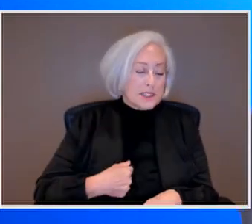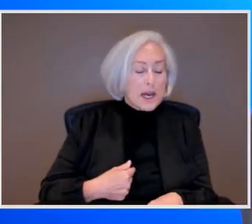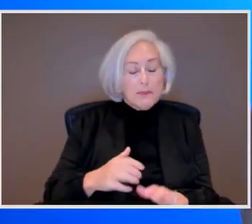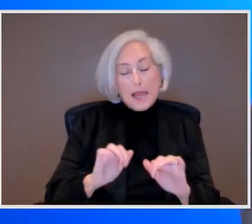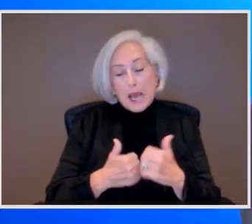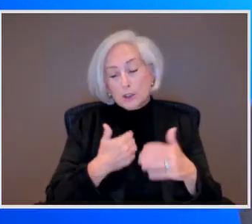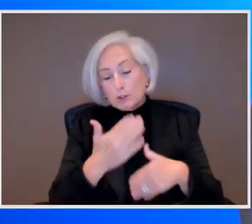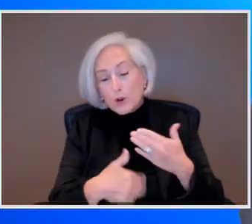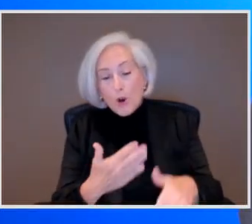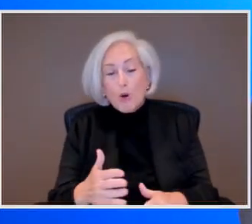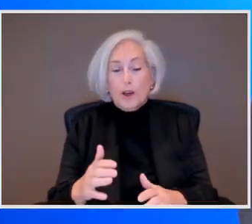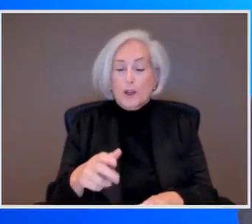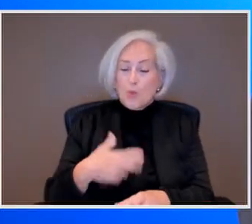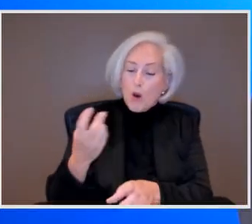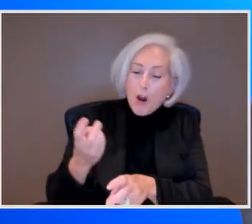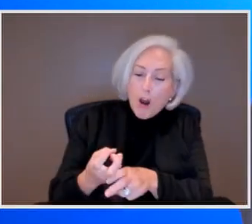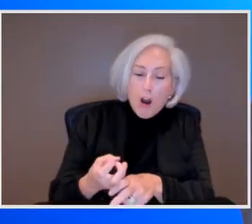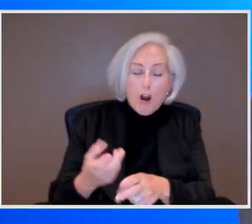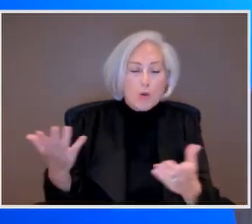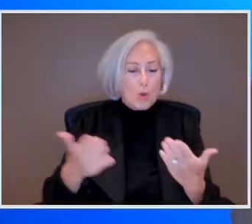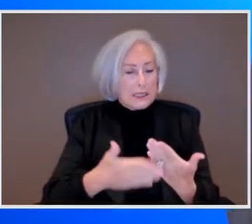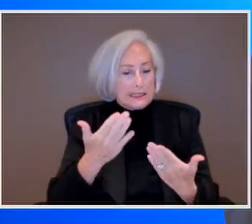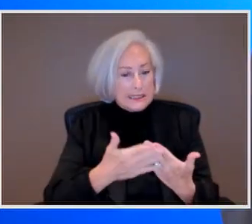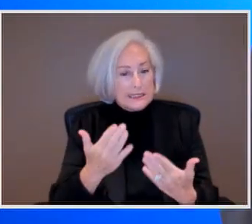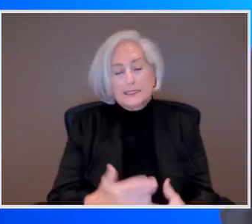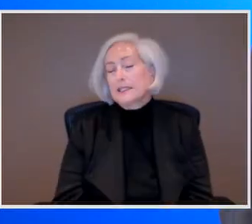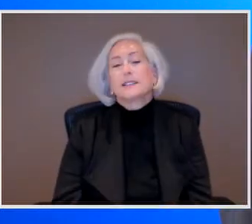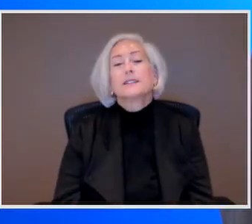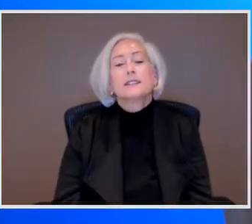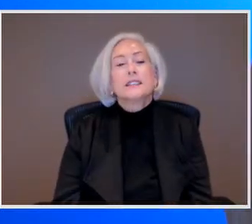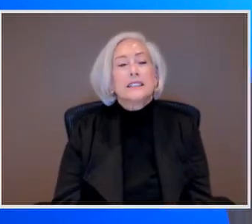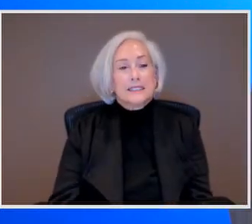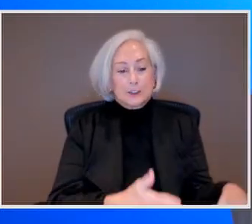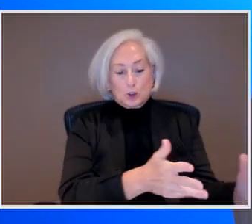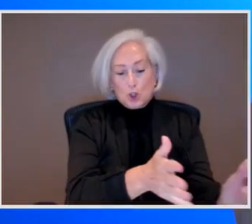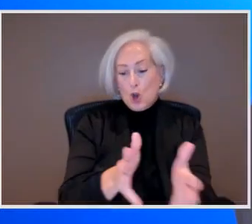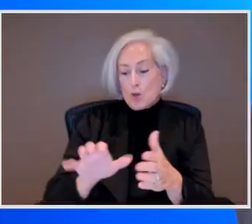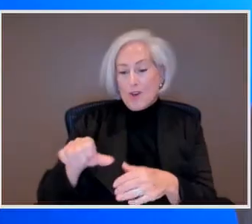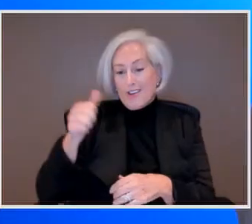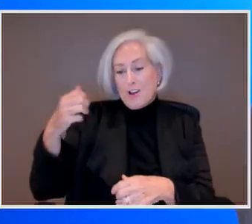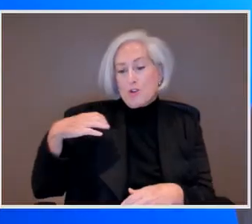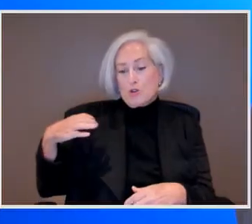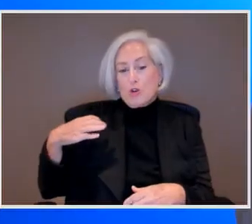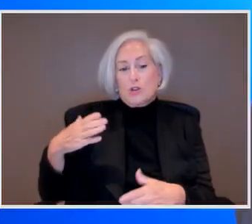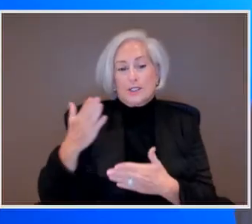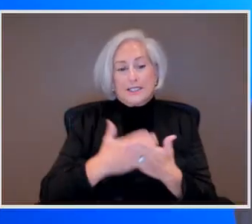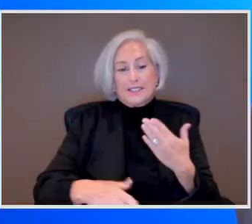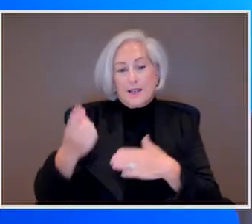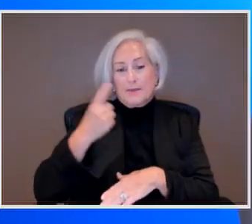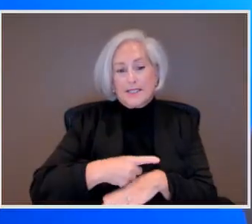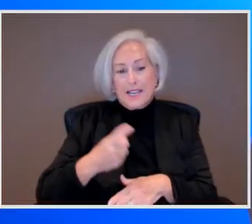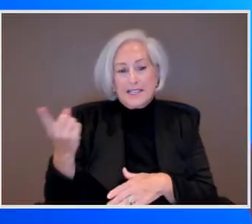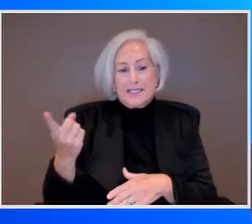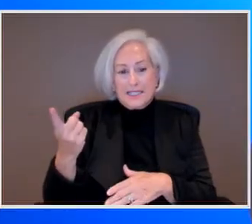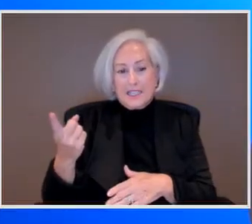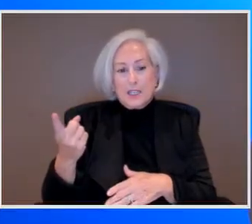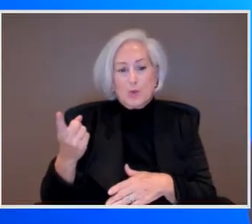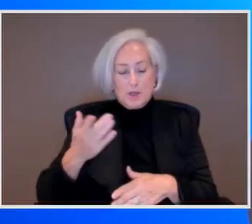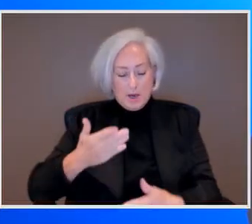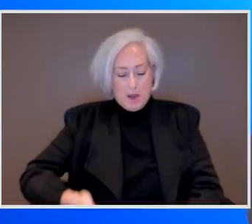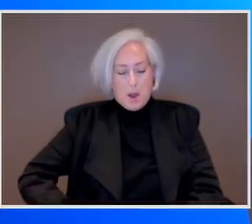easier? And talking with other coaches. Some days he was going in and lifting upper